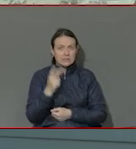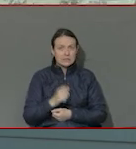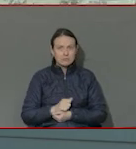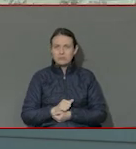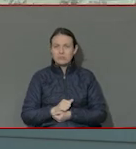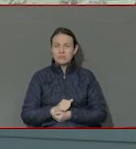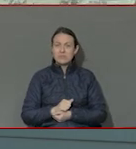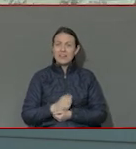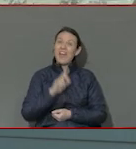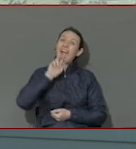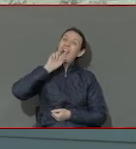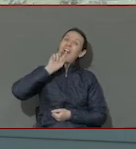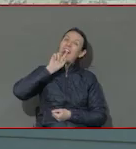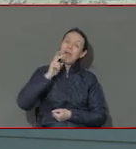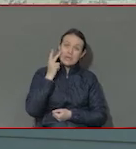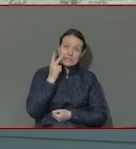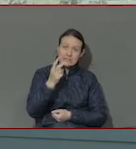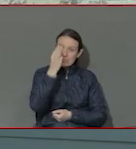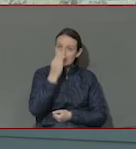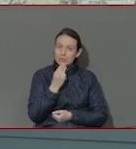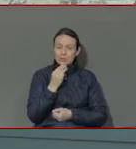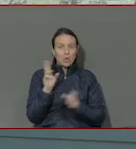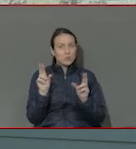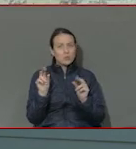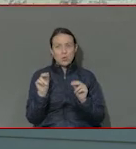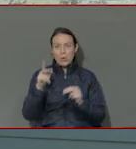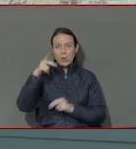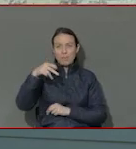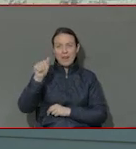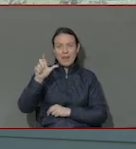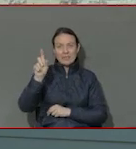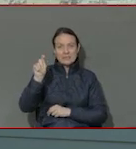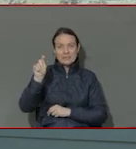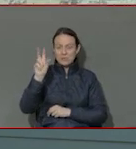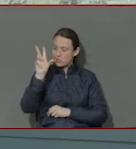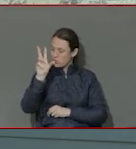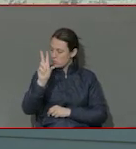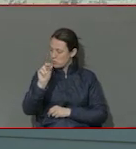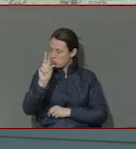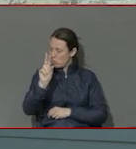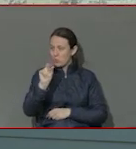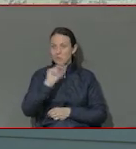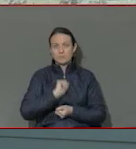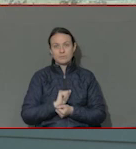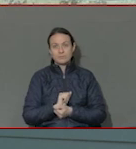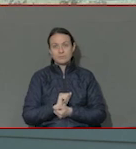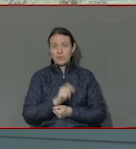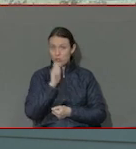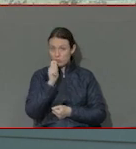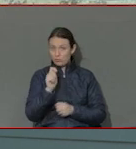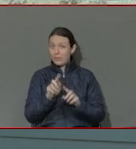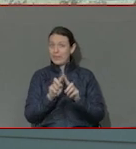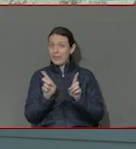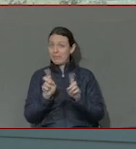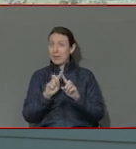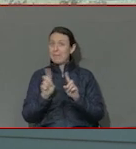the palate shape, ne? So your answer will be incorrect, even though it is a difference that you